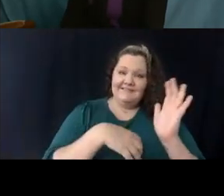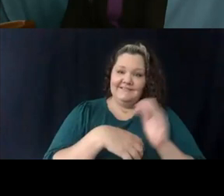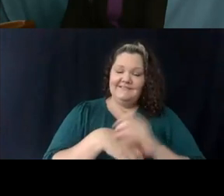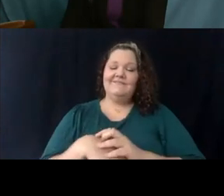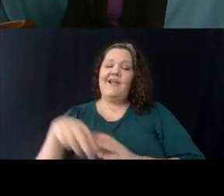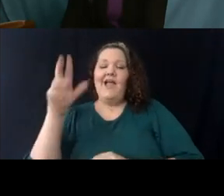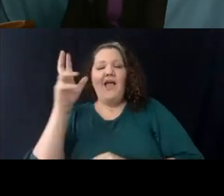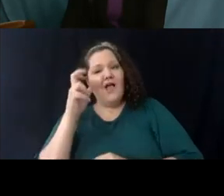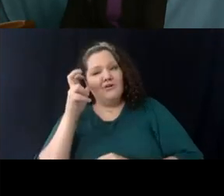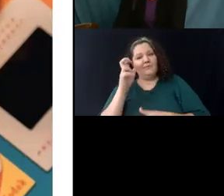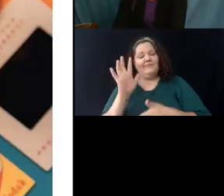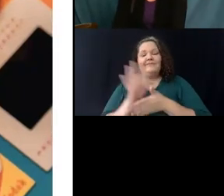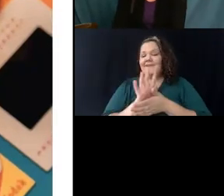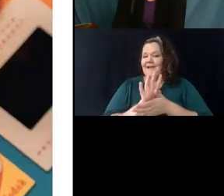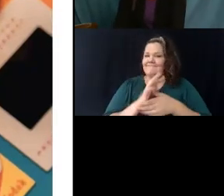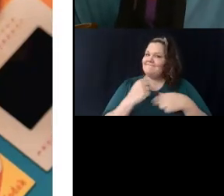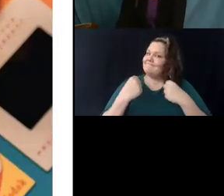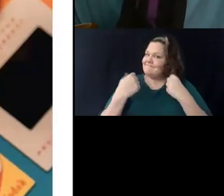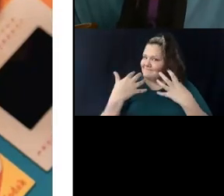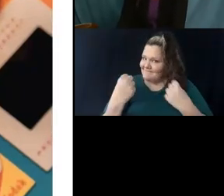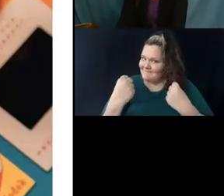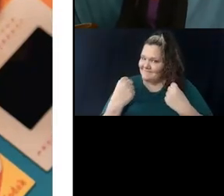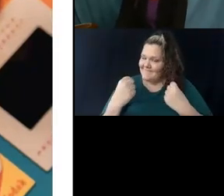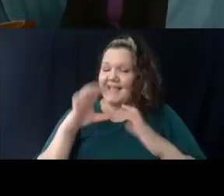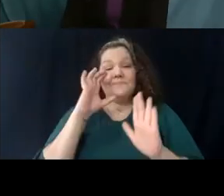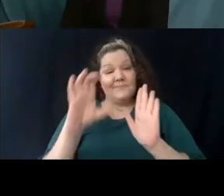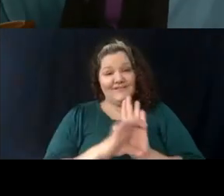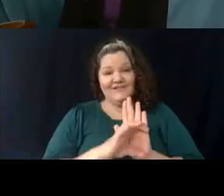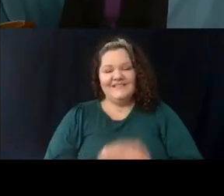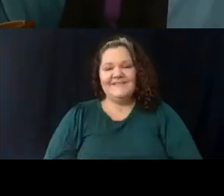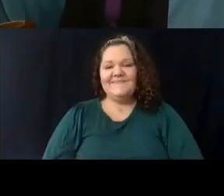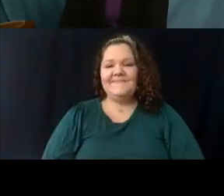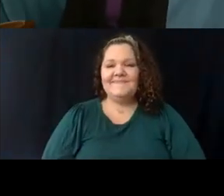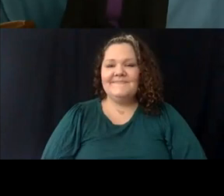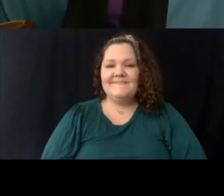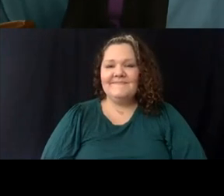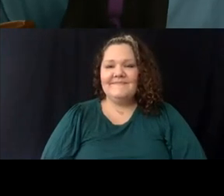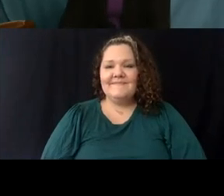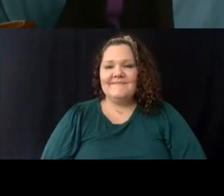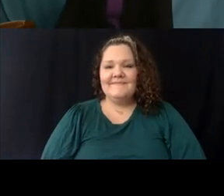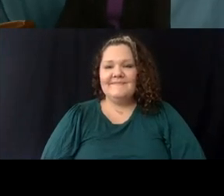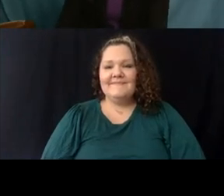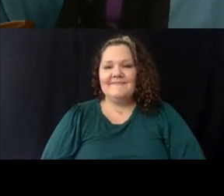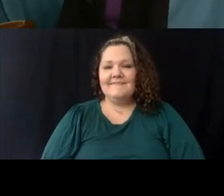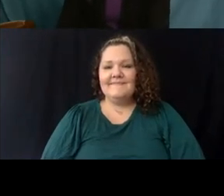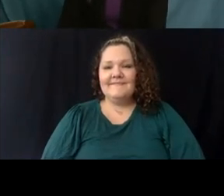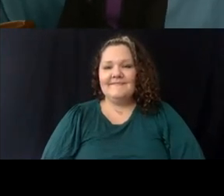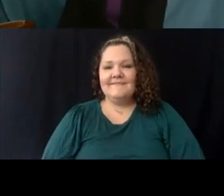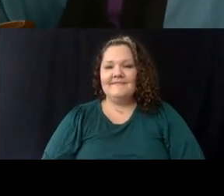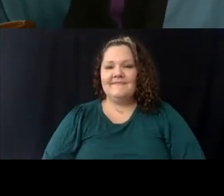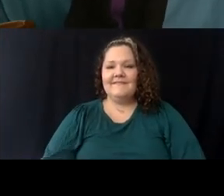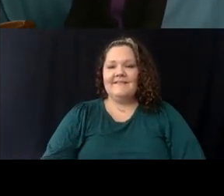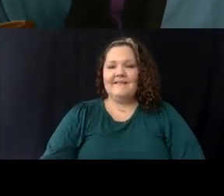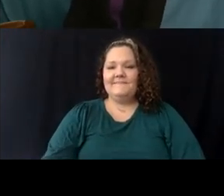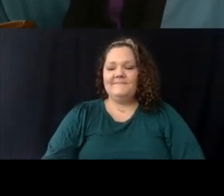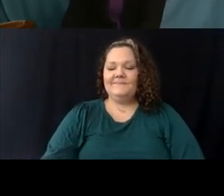So in terms of formatting text, formatting audio, video, sign language specifically, and